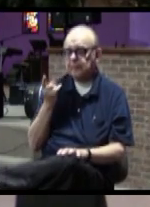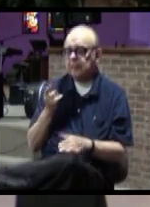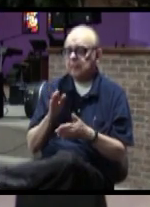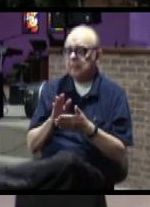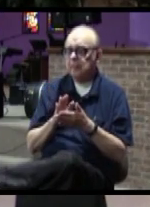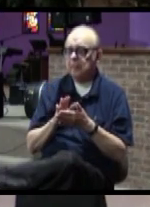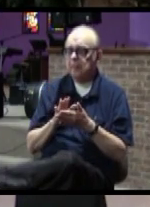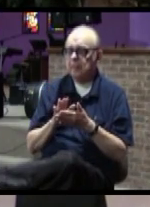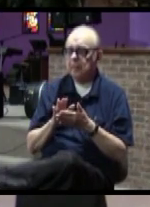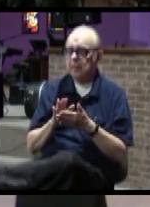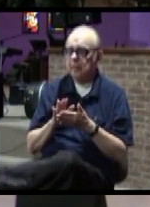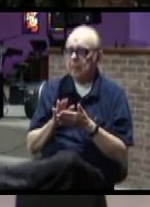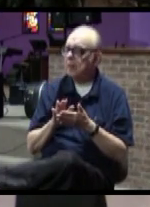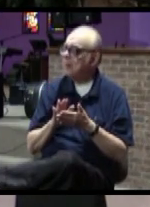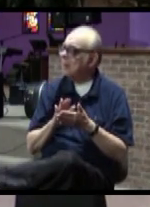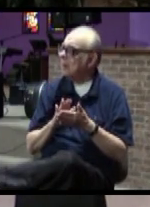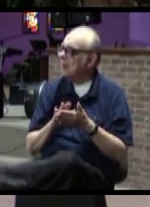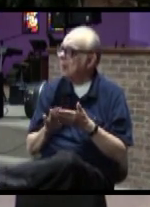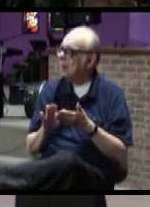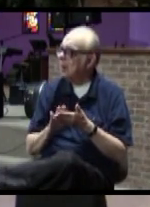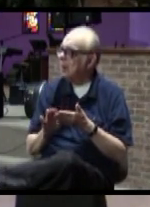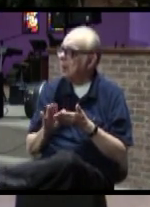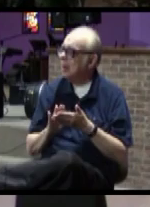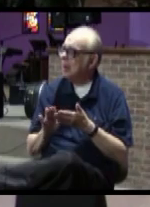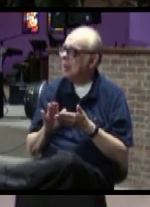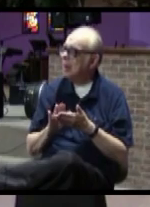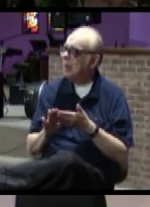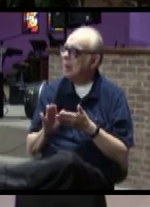If you were forgiven for